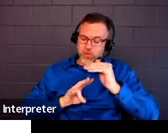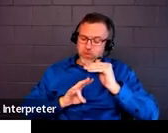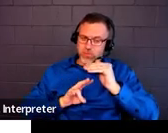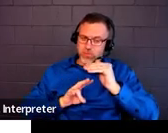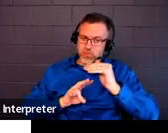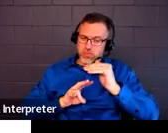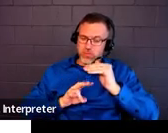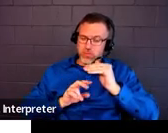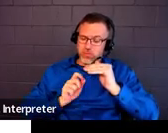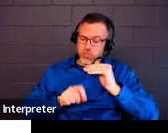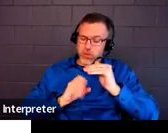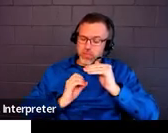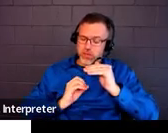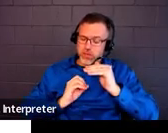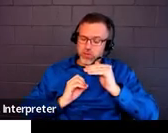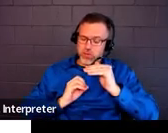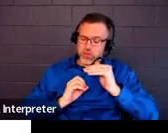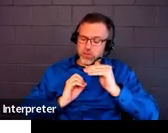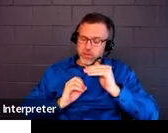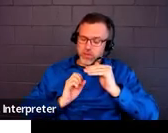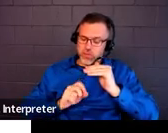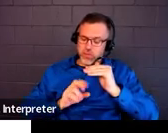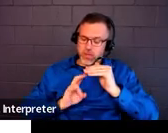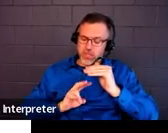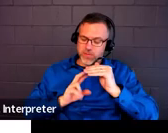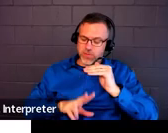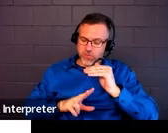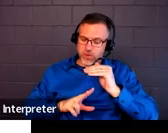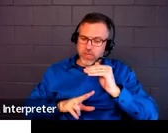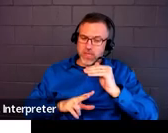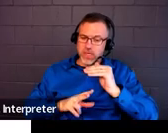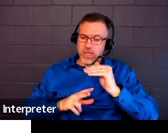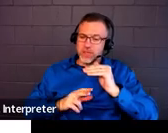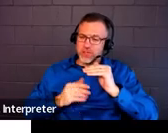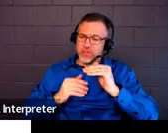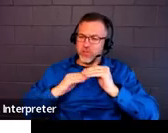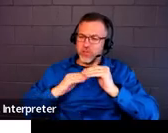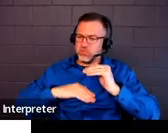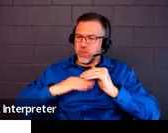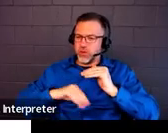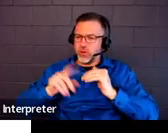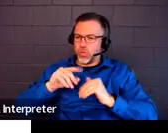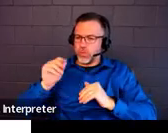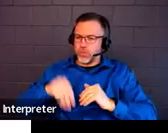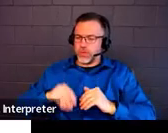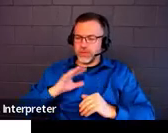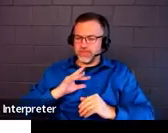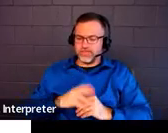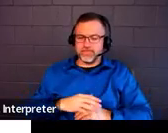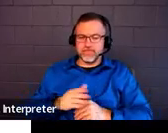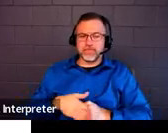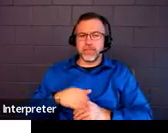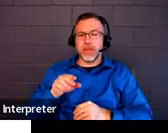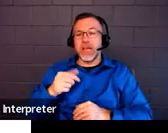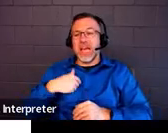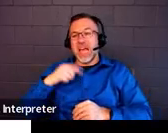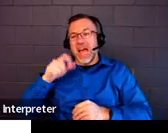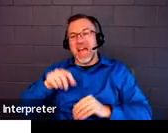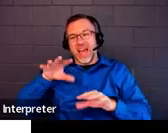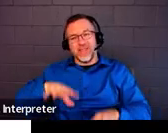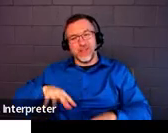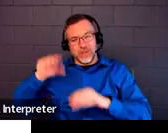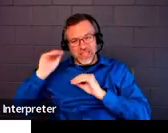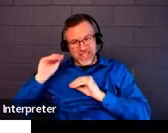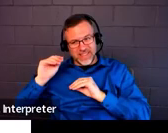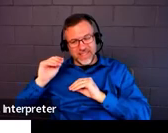I'm going to pass it over to Leora now because she's going to get into some of the eligibility criteria. I do have to leave the meeting. I'm